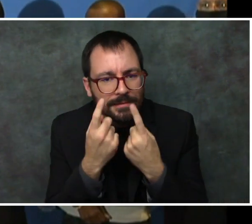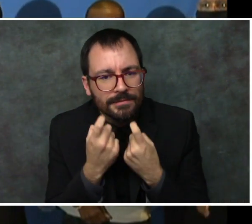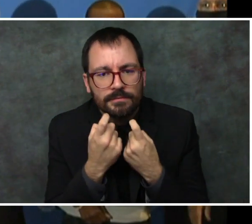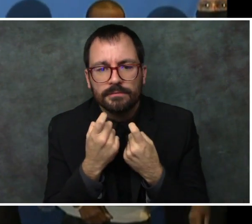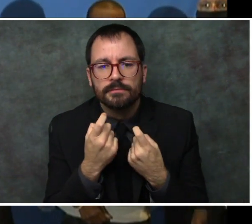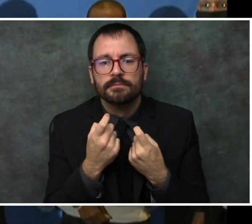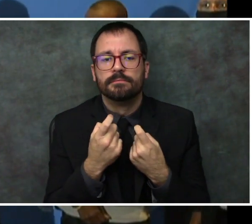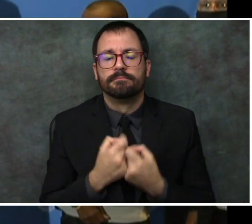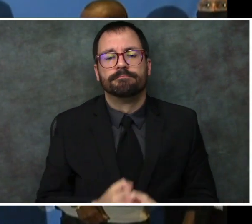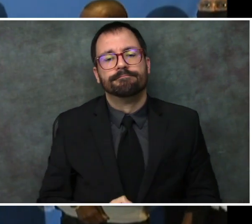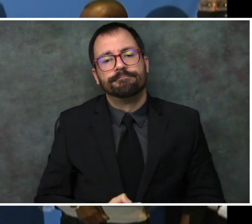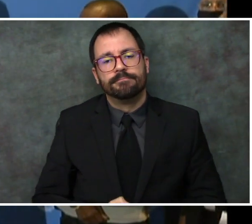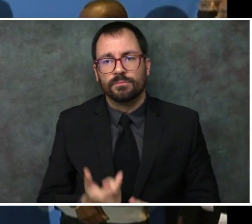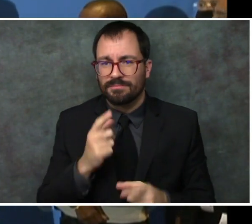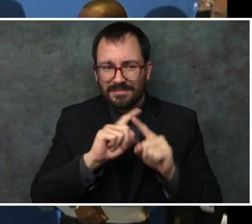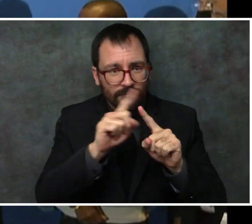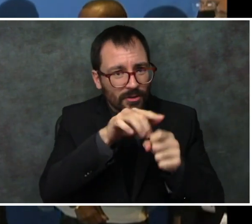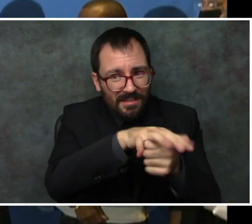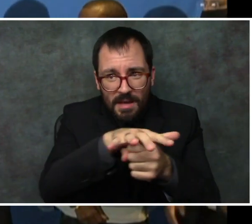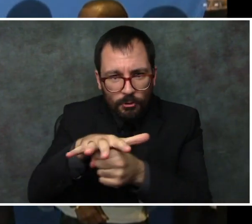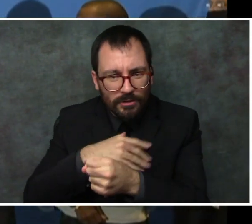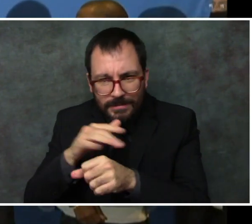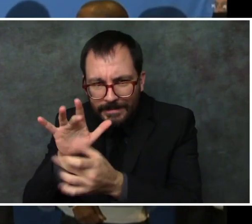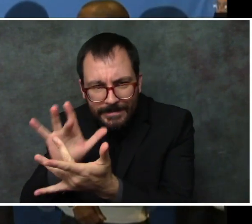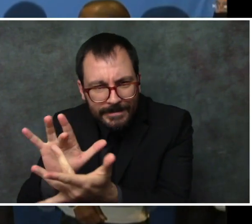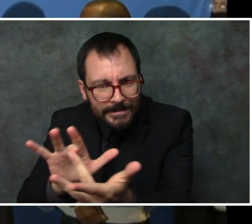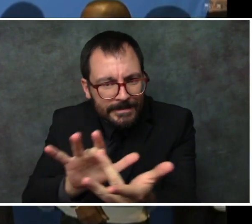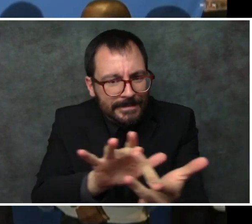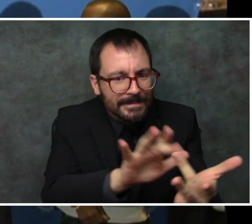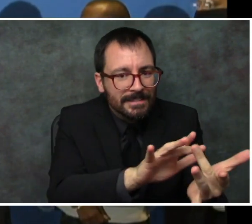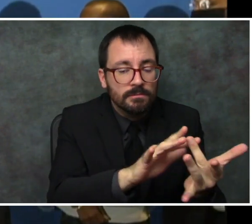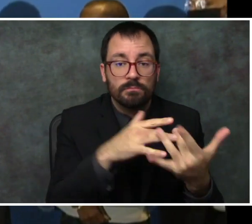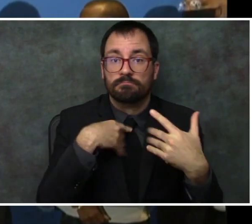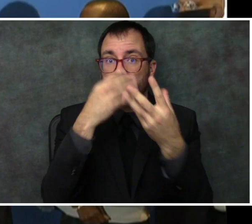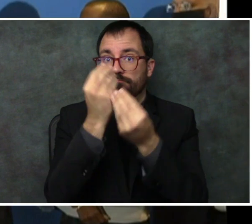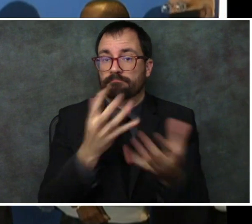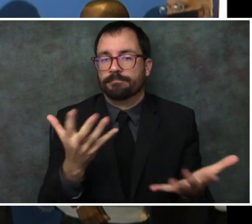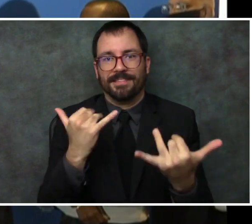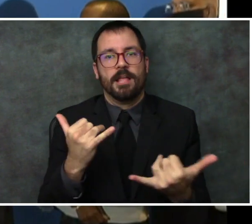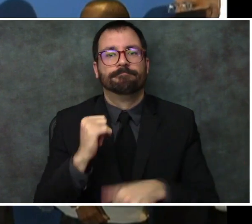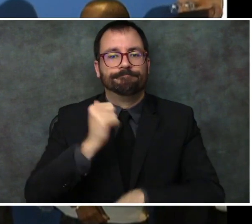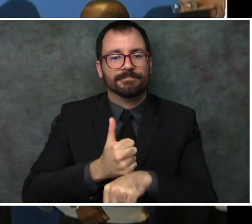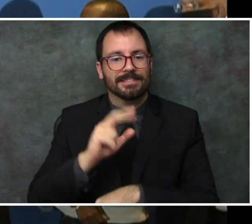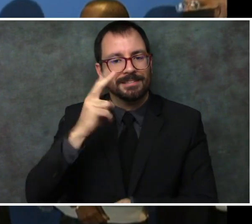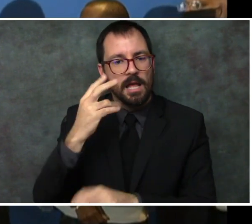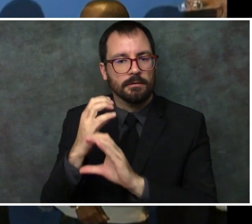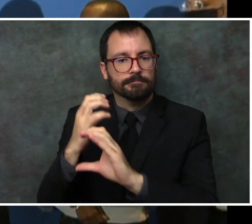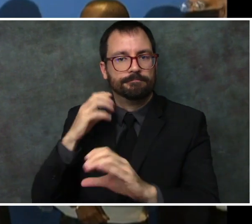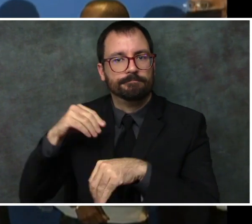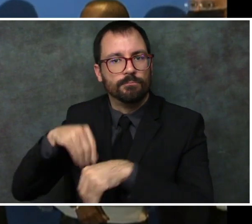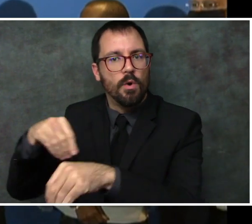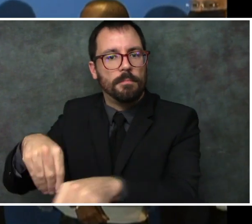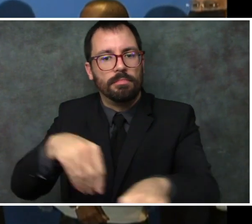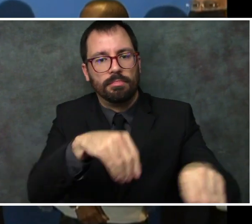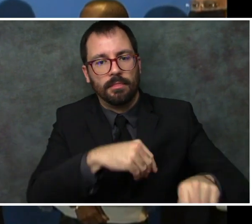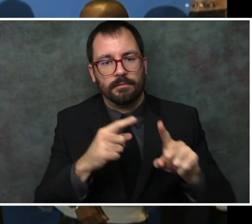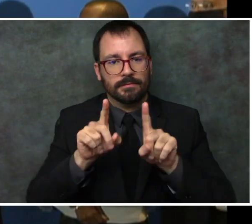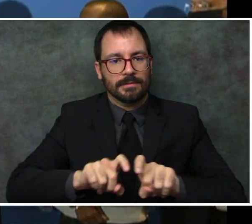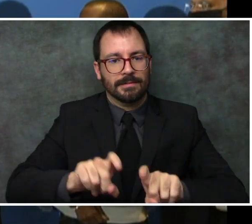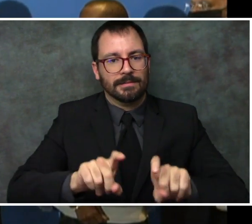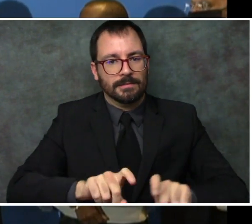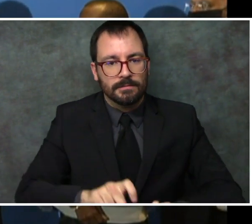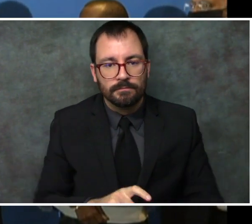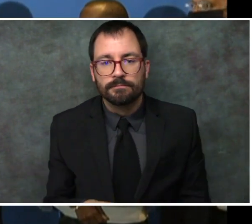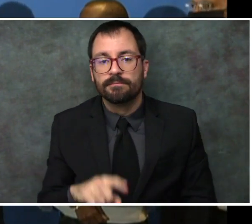announcing today that we have launched a second mobile testing site. The first team is in partnership with East Boston Neighborhood Health Center. Right now it's in